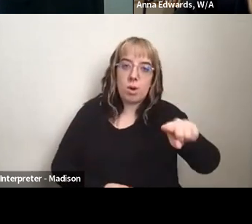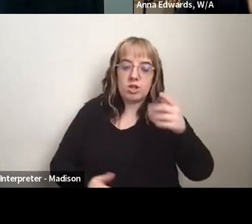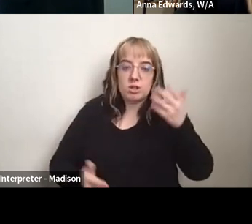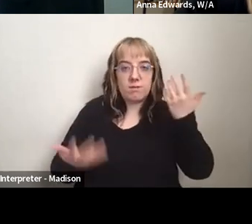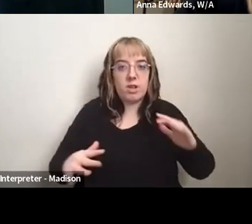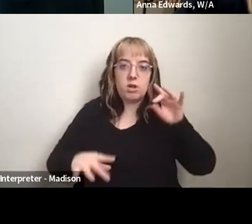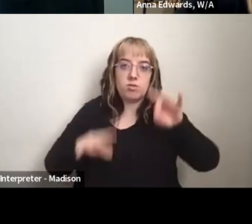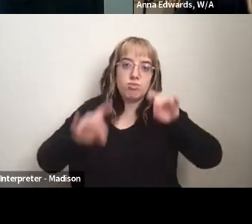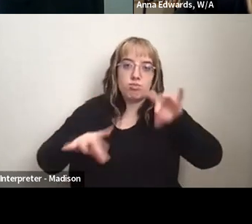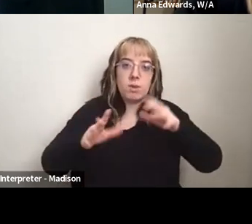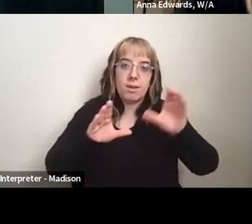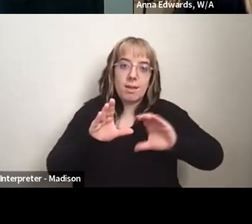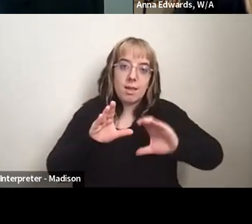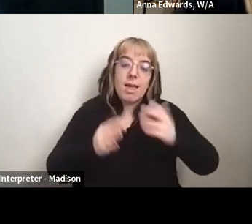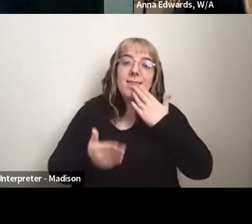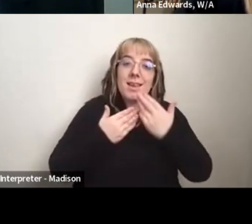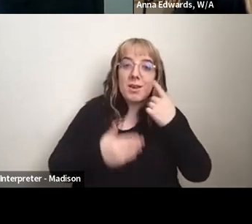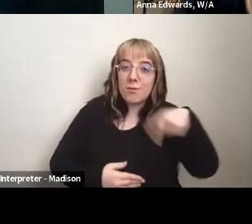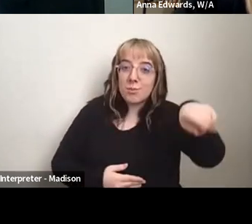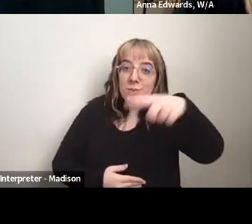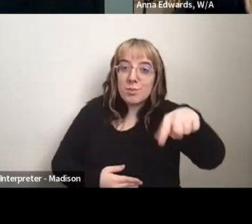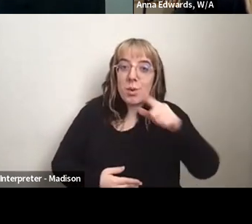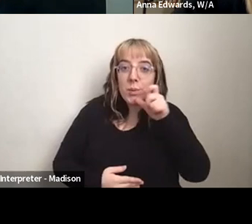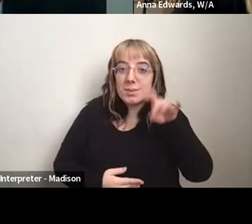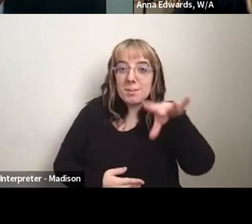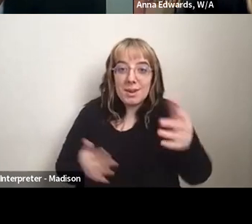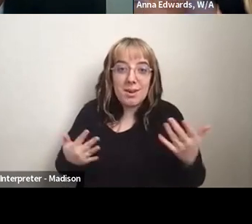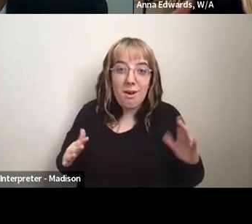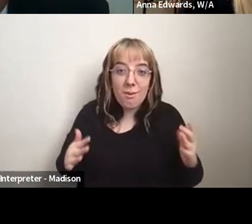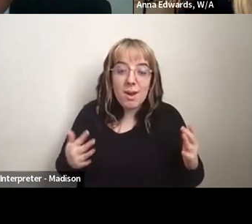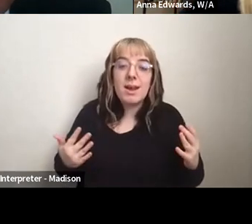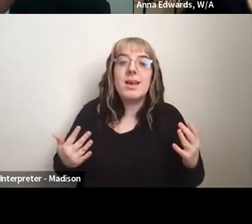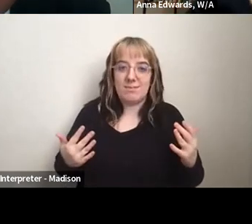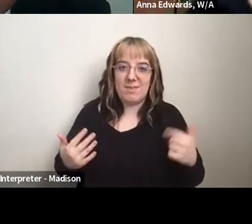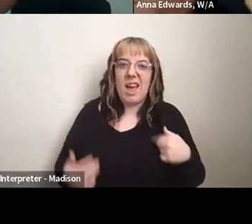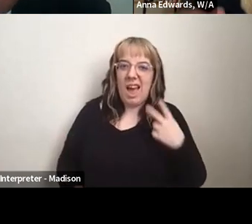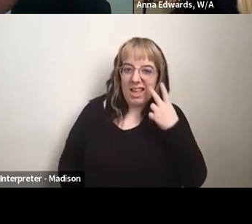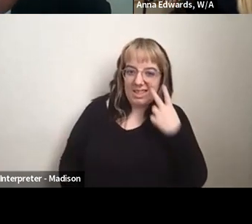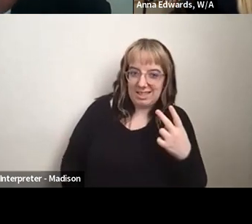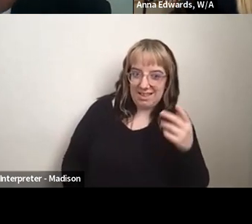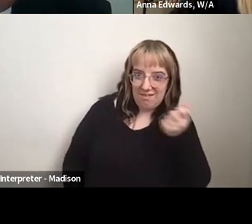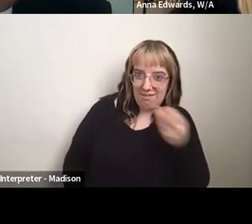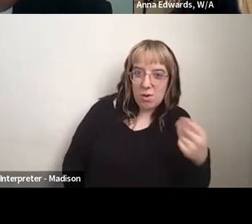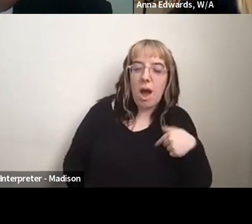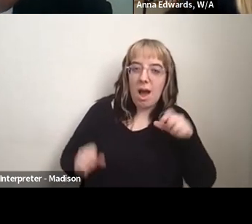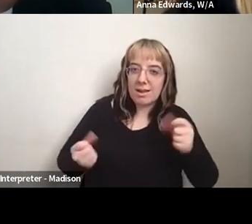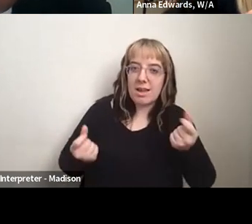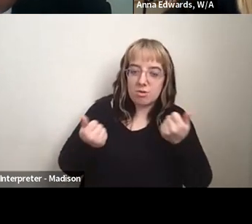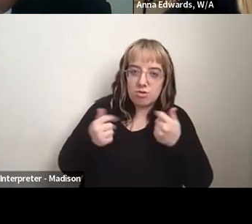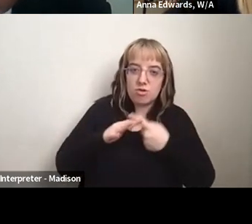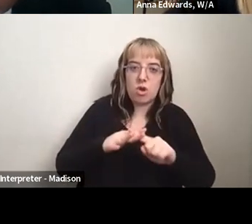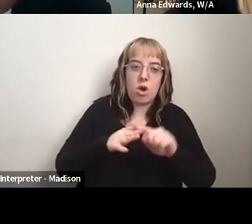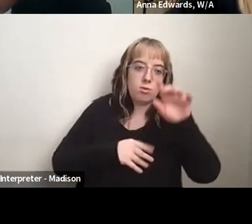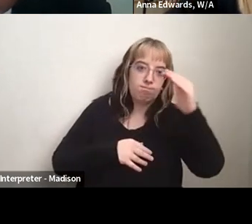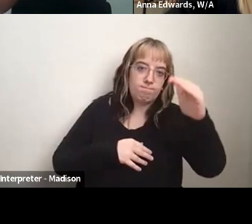you to those of you who have submitted them already. And a couple of them I think I can just see, so I can start running through them. But